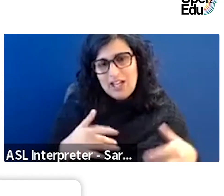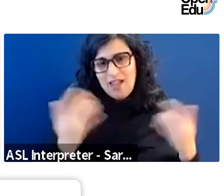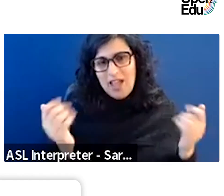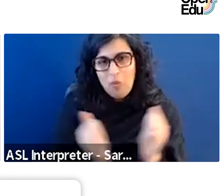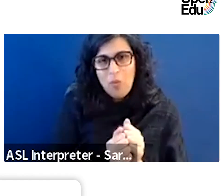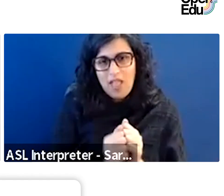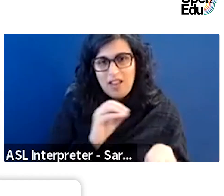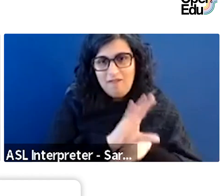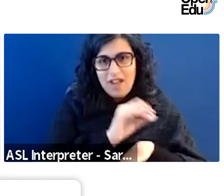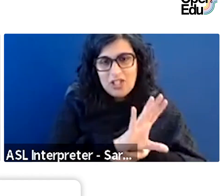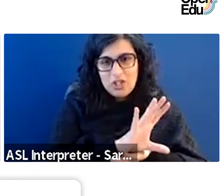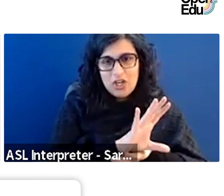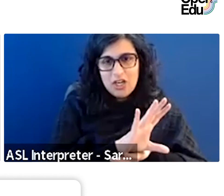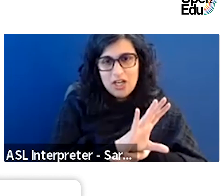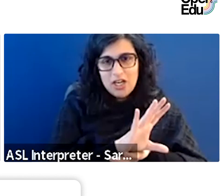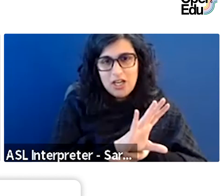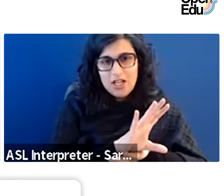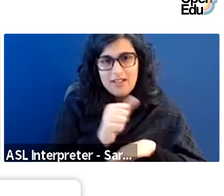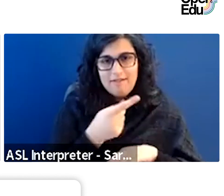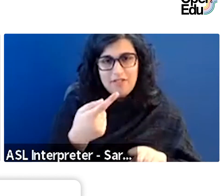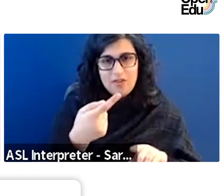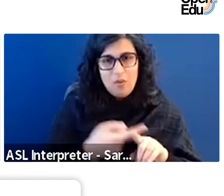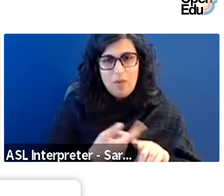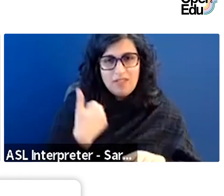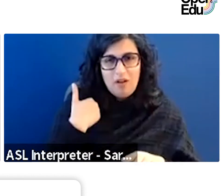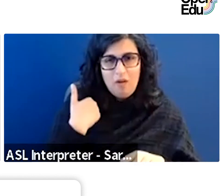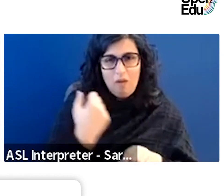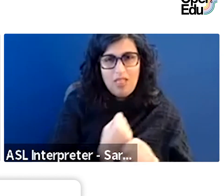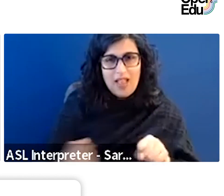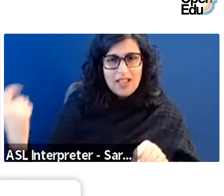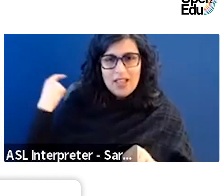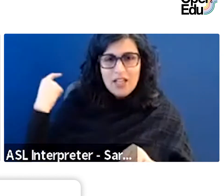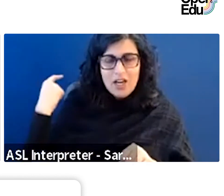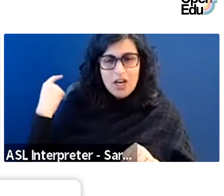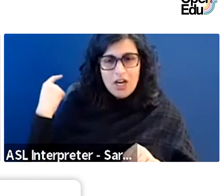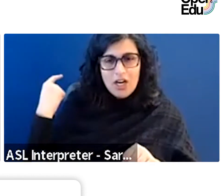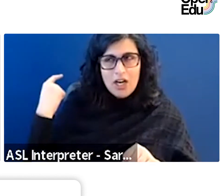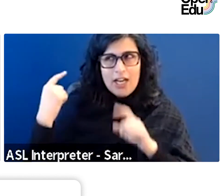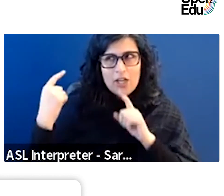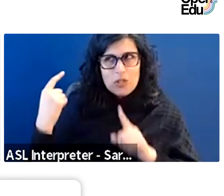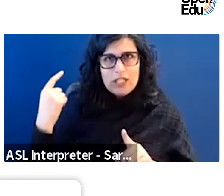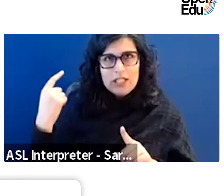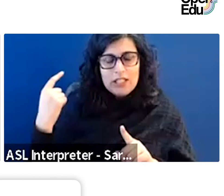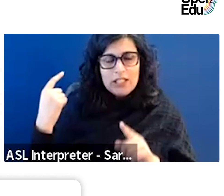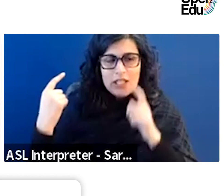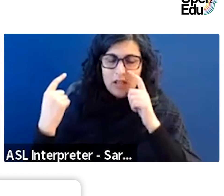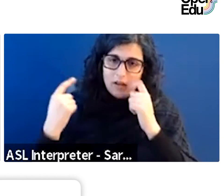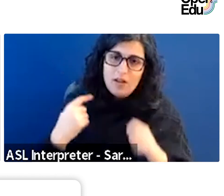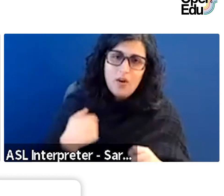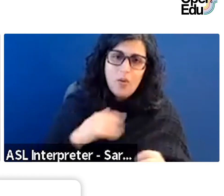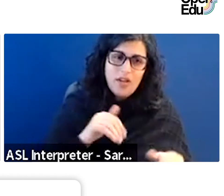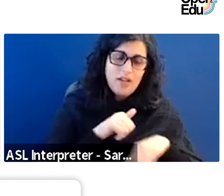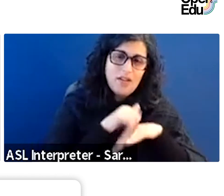an advisor a couple months ago, last year actually. And we pretty much submitted